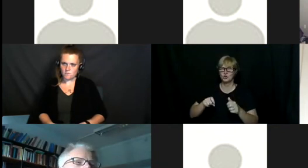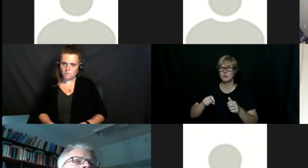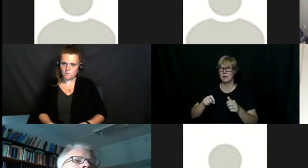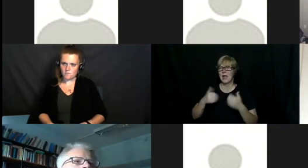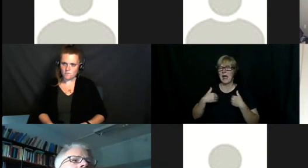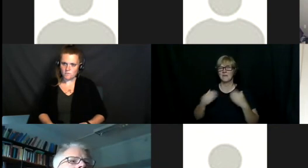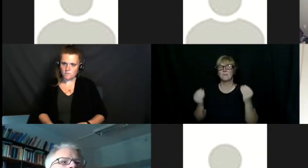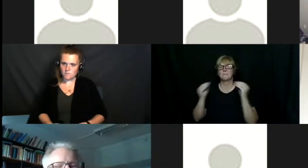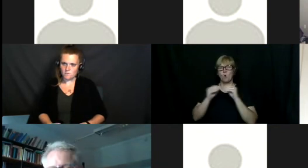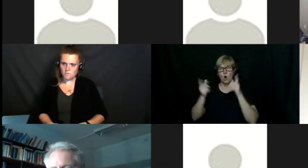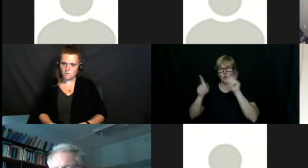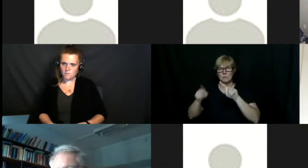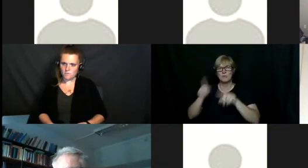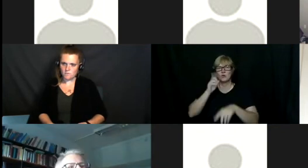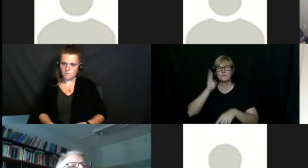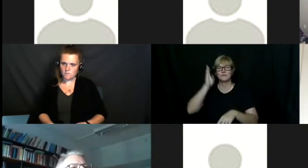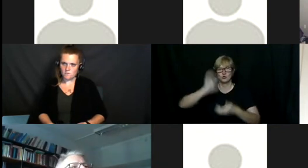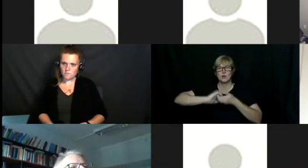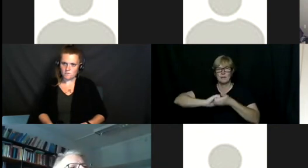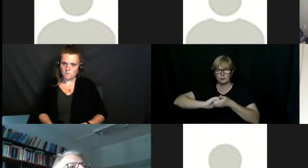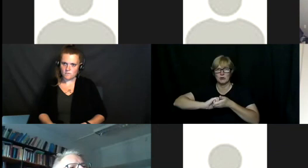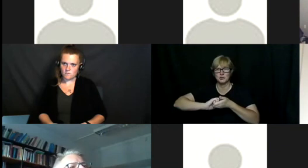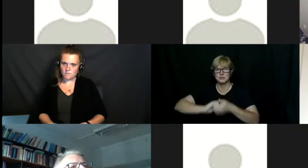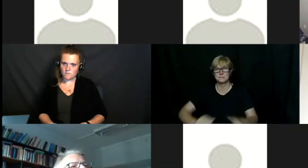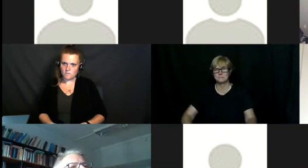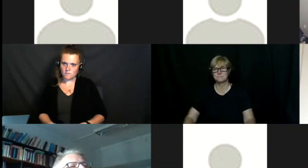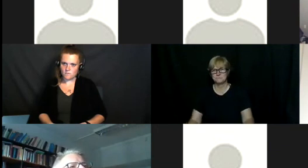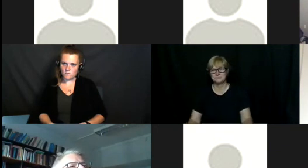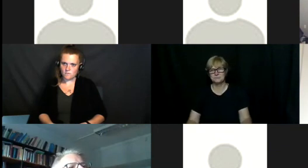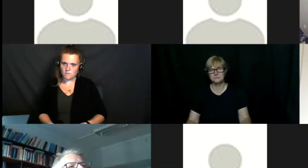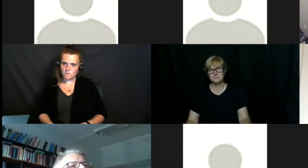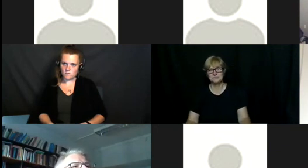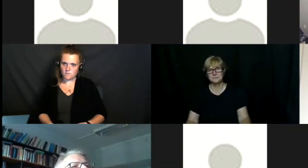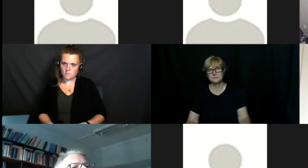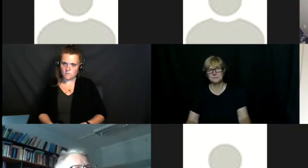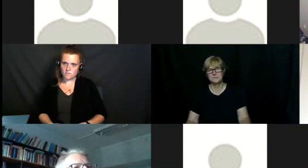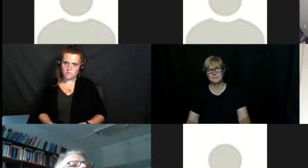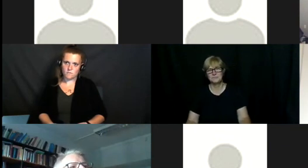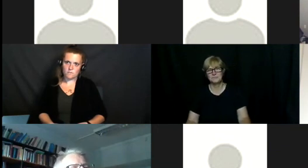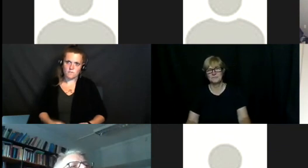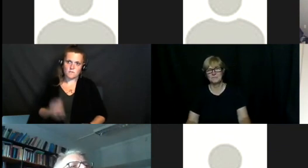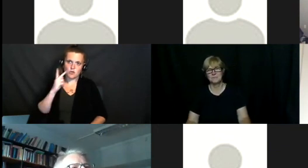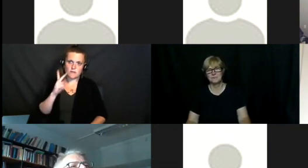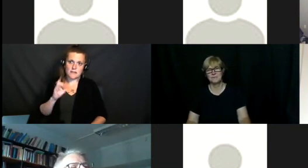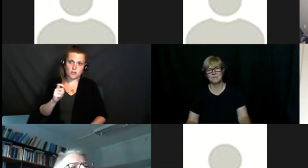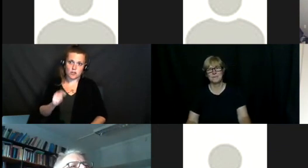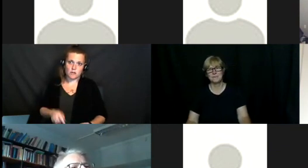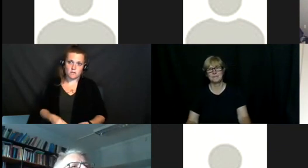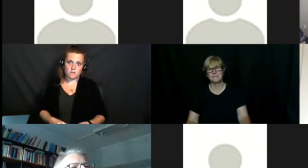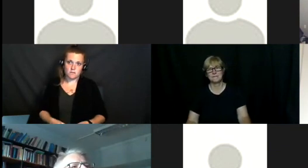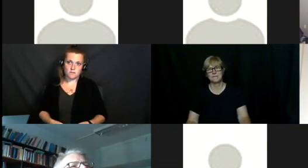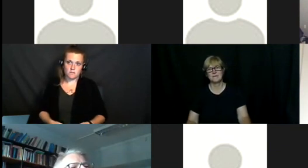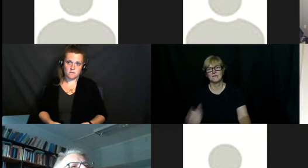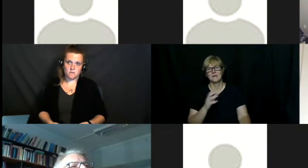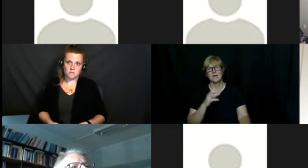further collaborations. Sure, yeah, I'm actually familiar with the protocol and we use it in the lab. Like, and that was really nice because I think it